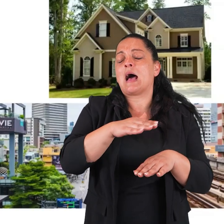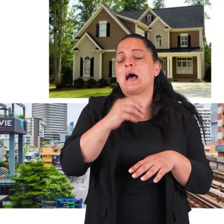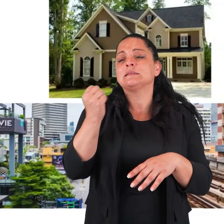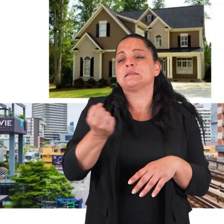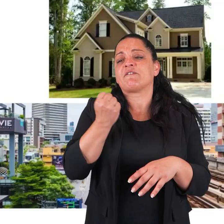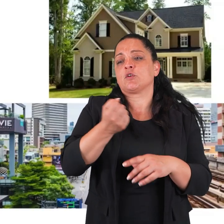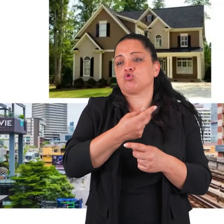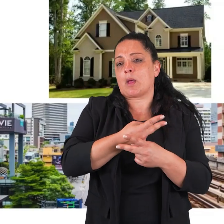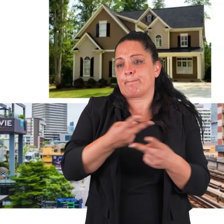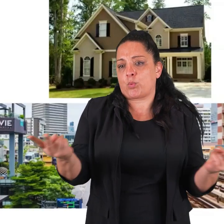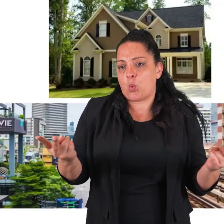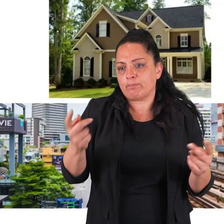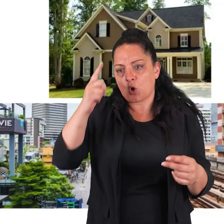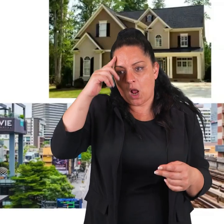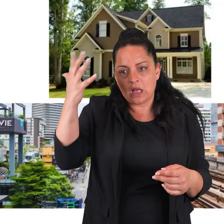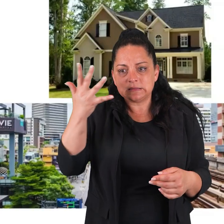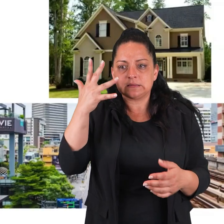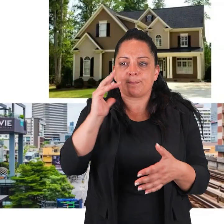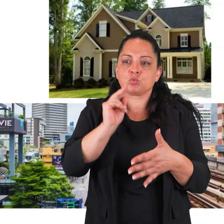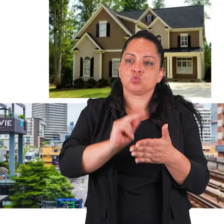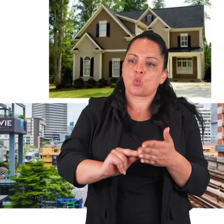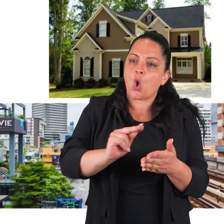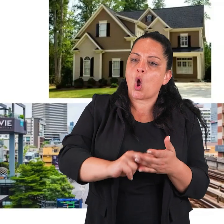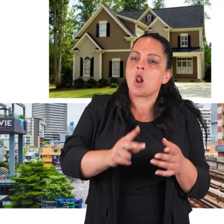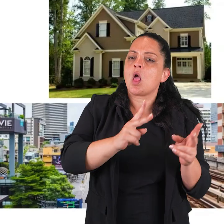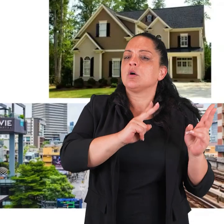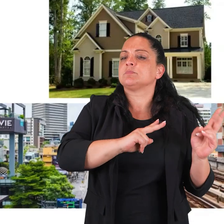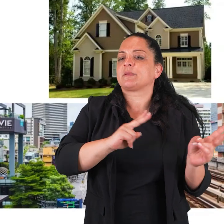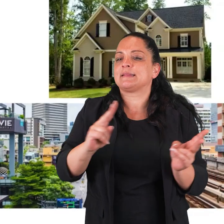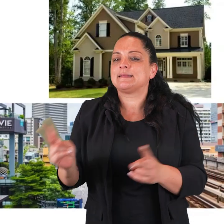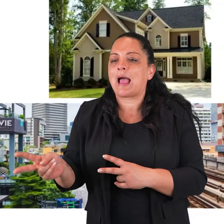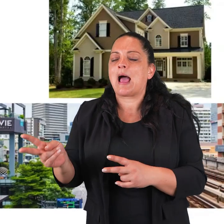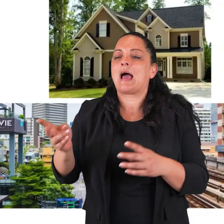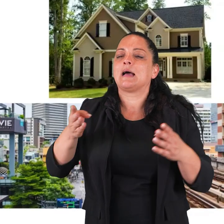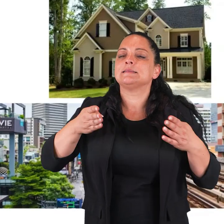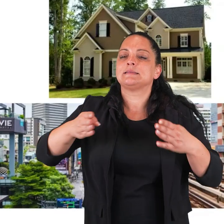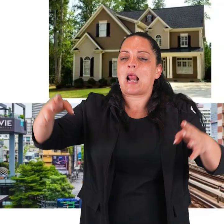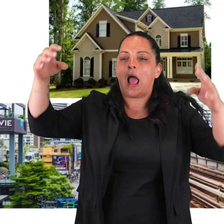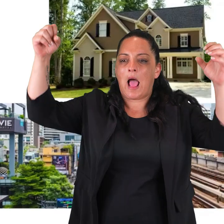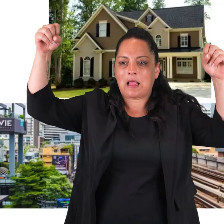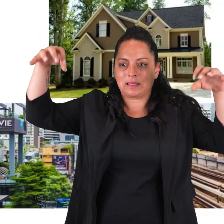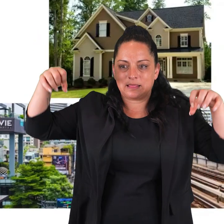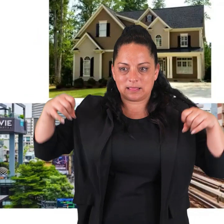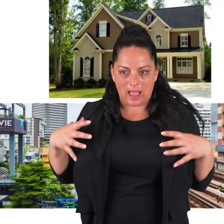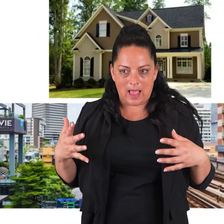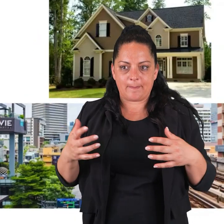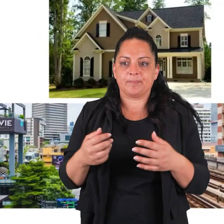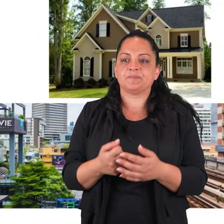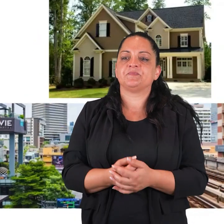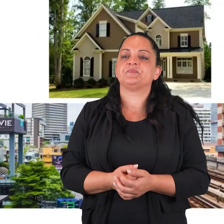services, for example, in schools, hospitals, or street lighting.